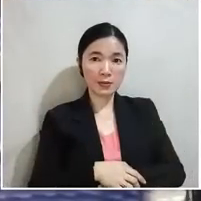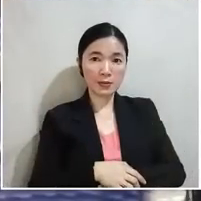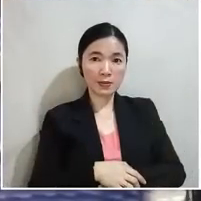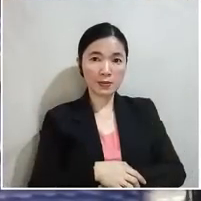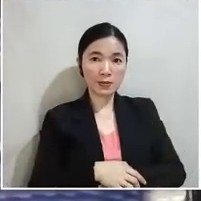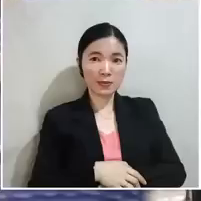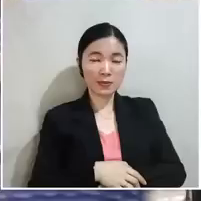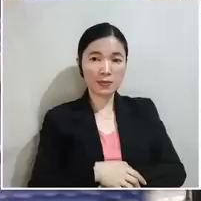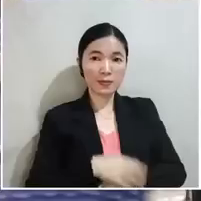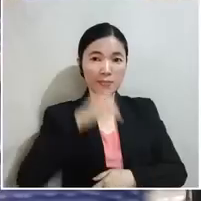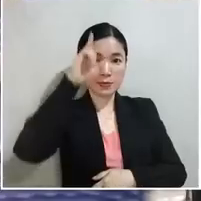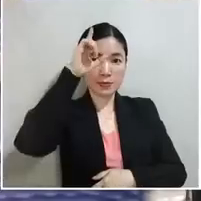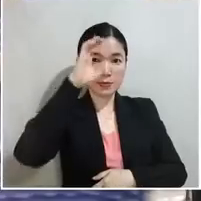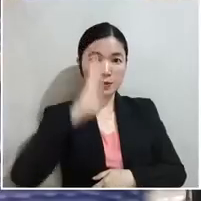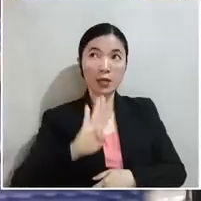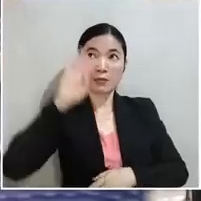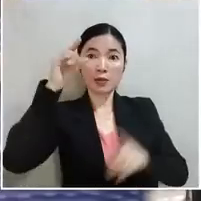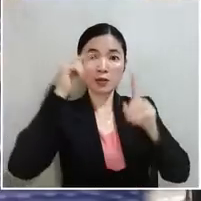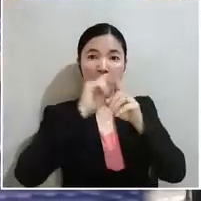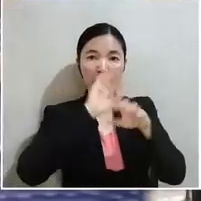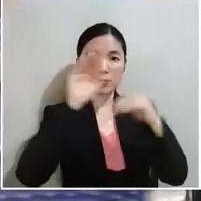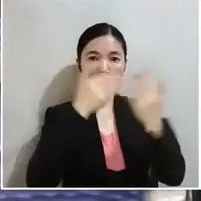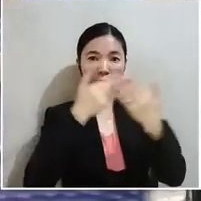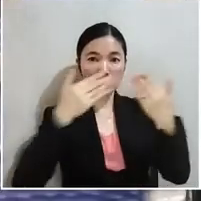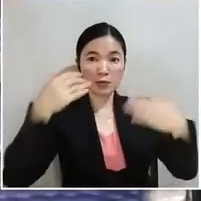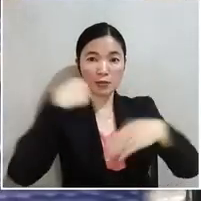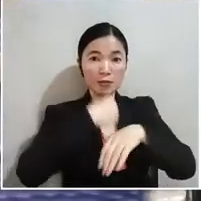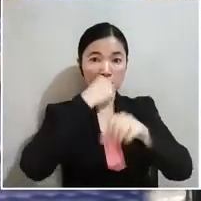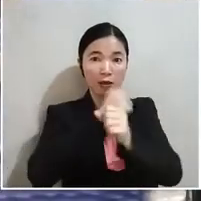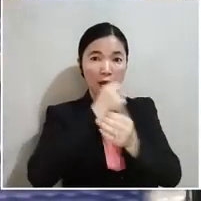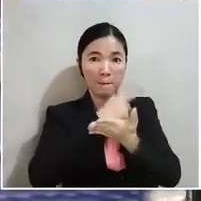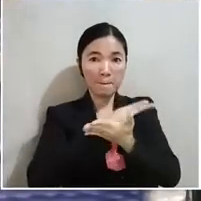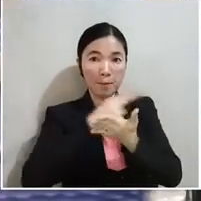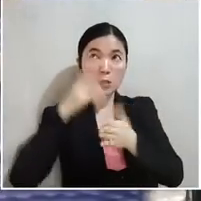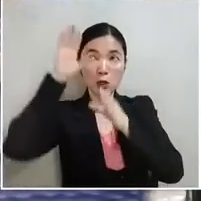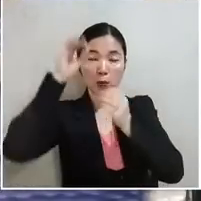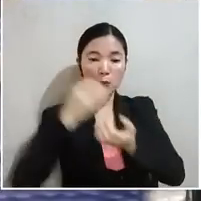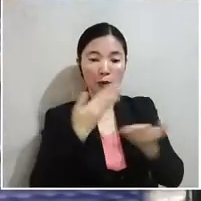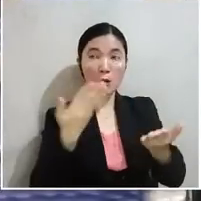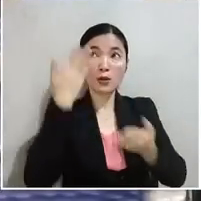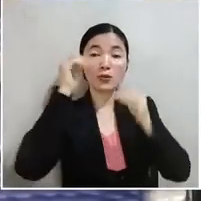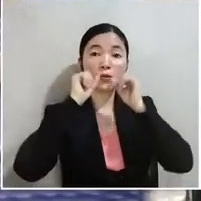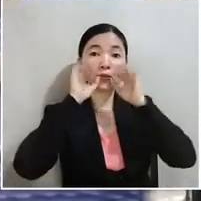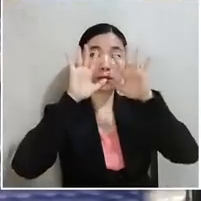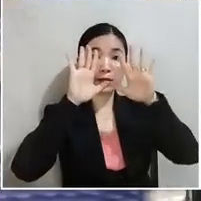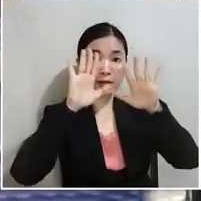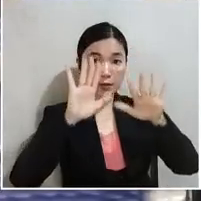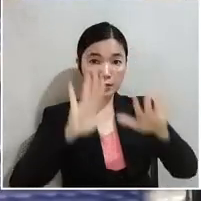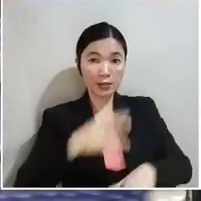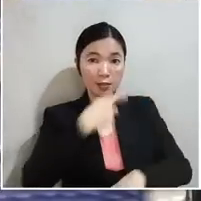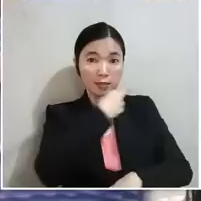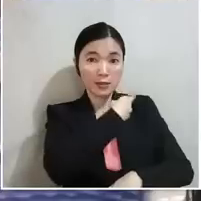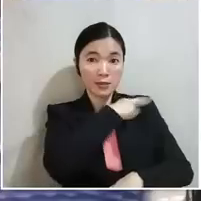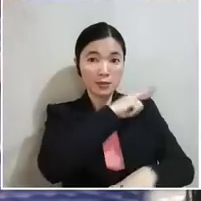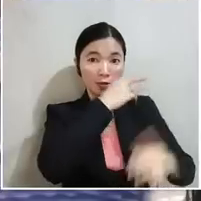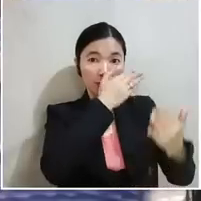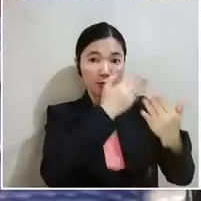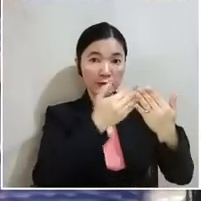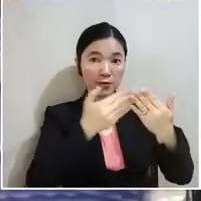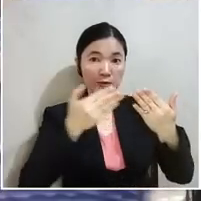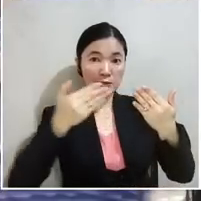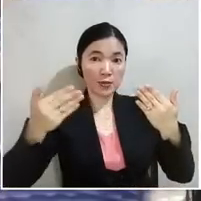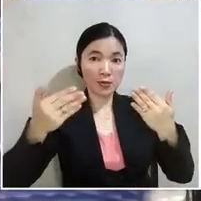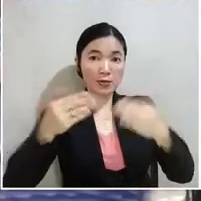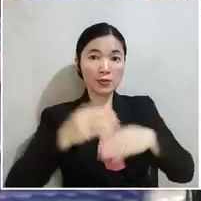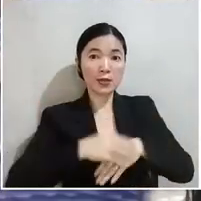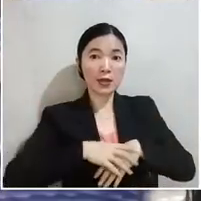God, by whose word all things are made holy, pour out your blessing on these religious articles,